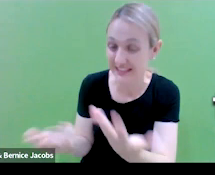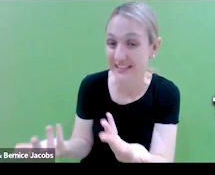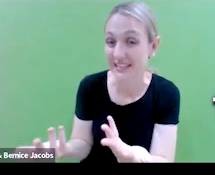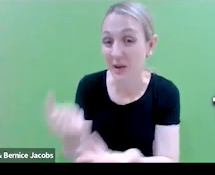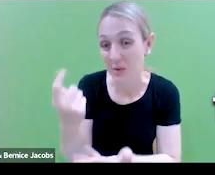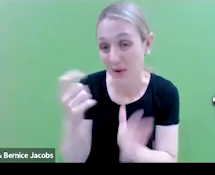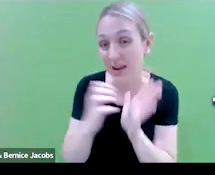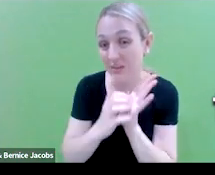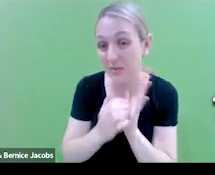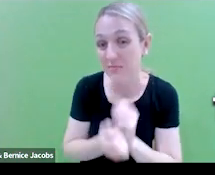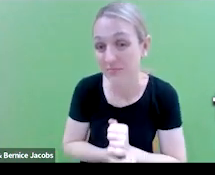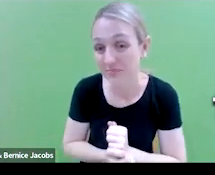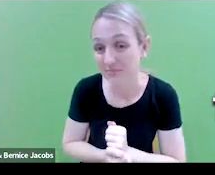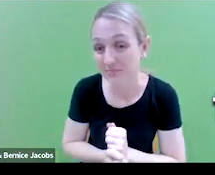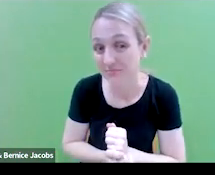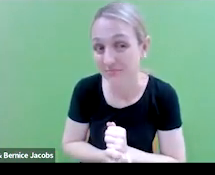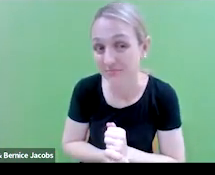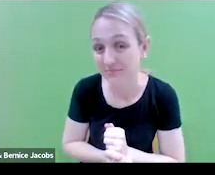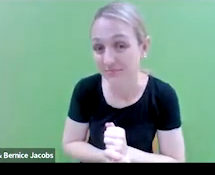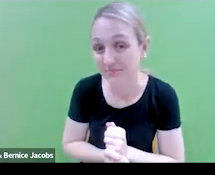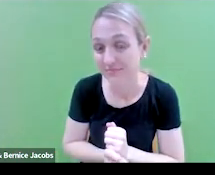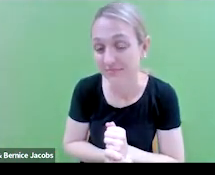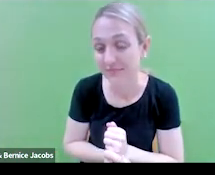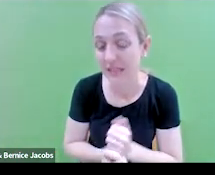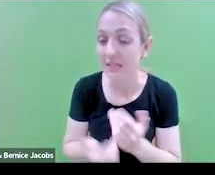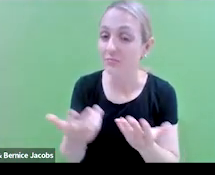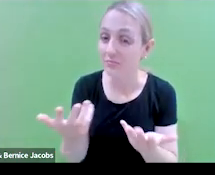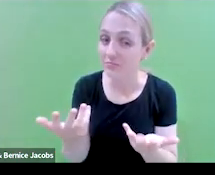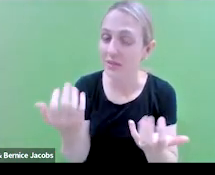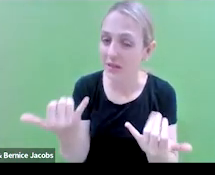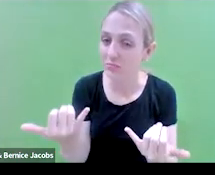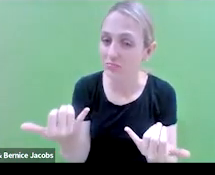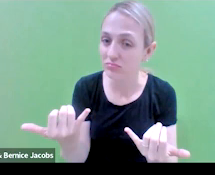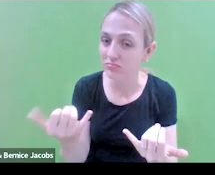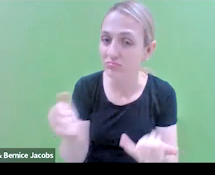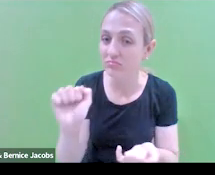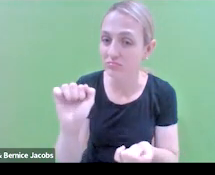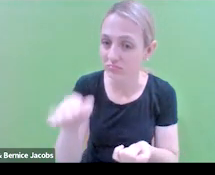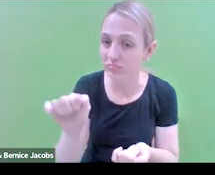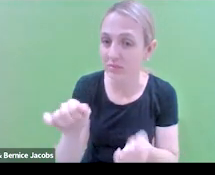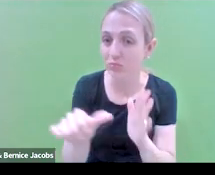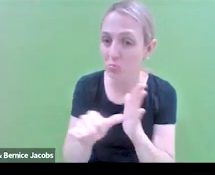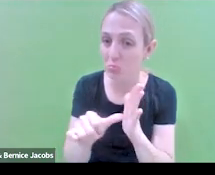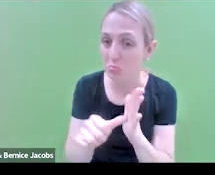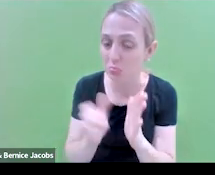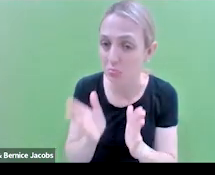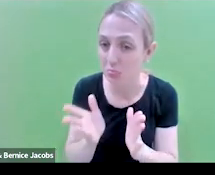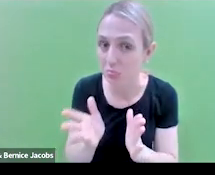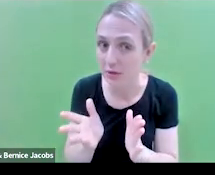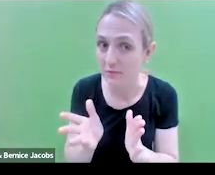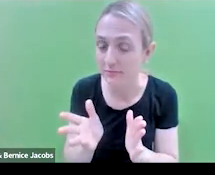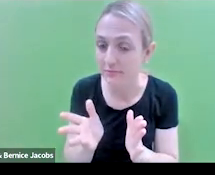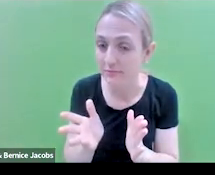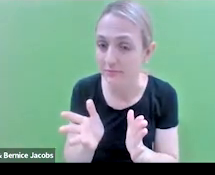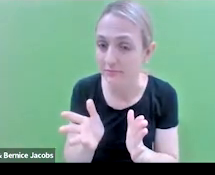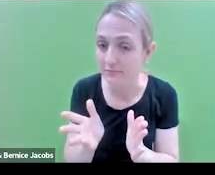Then regarding the teaching and education, yes, support in that is still needed. And